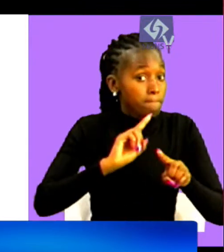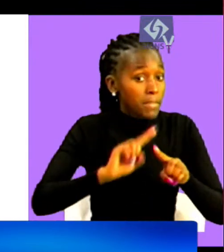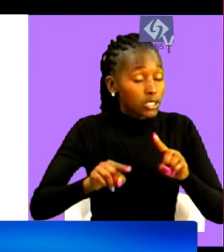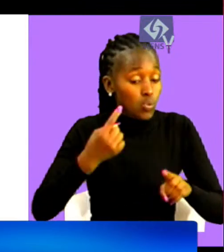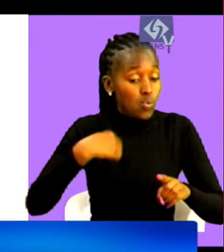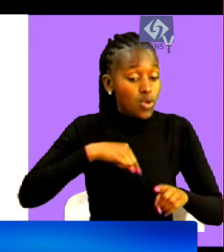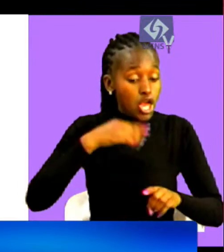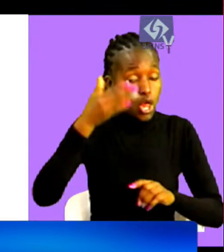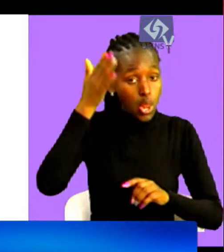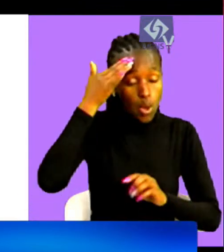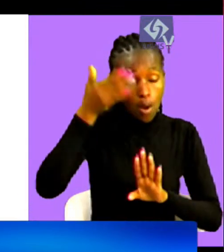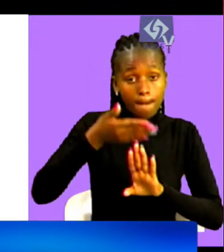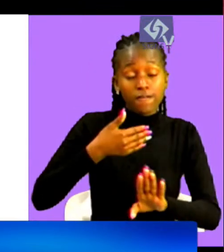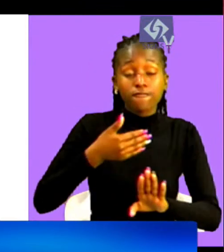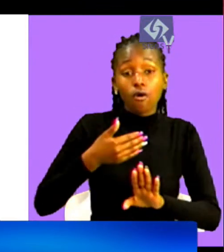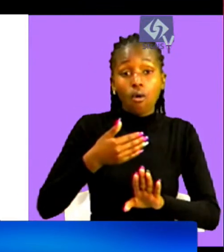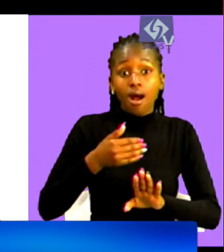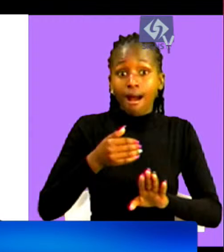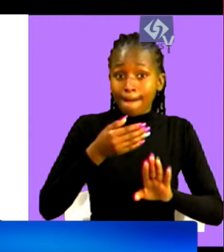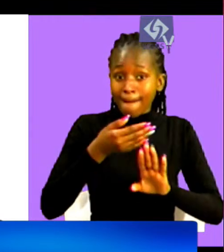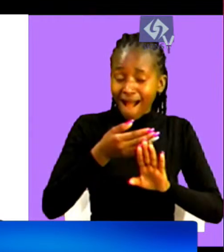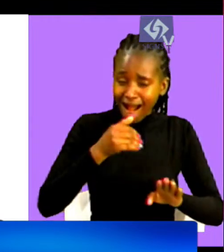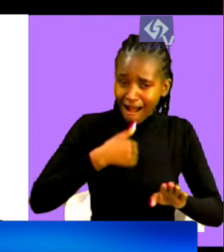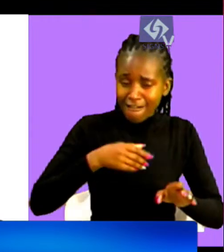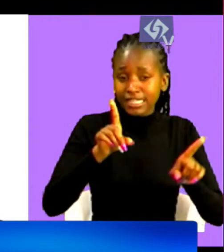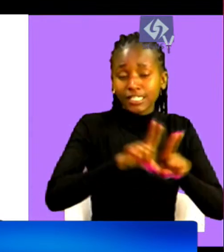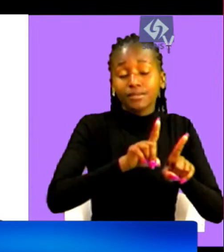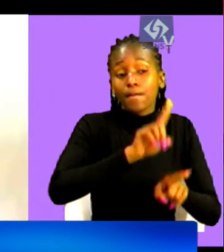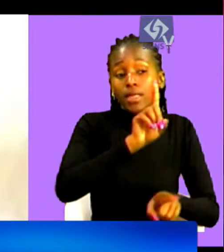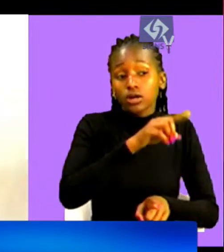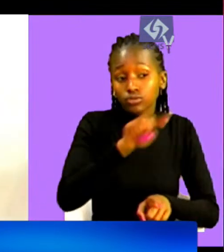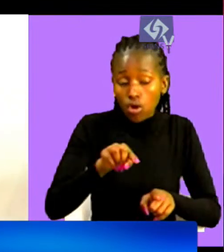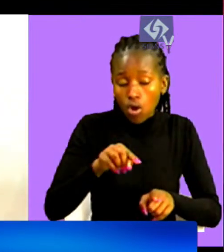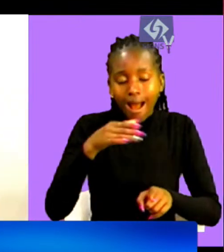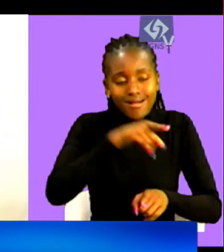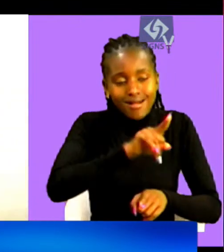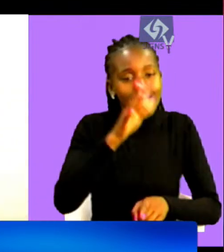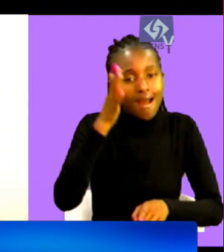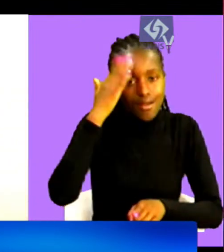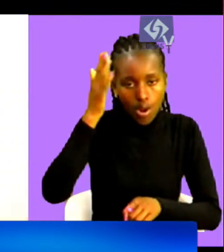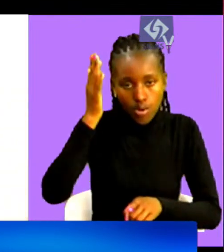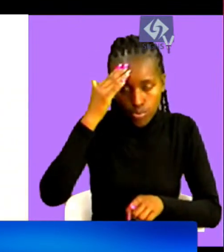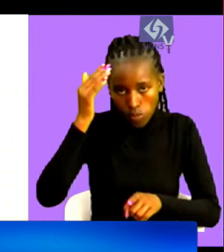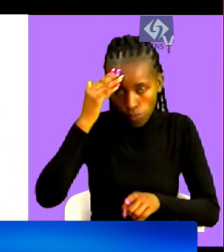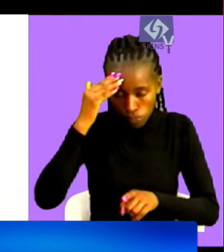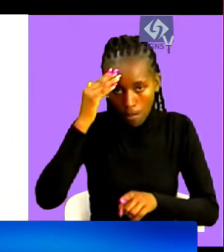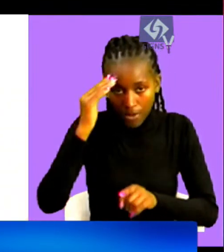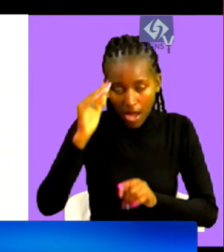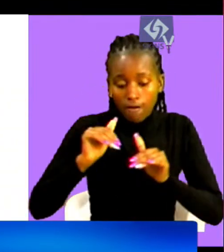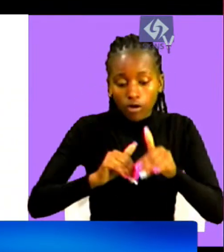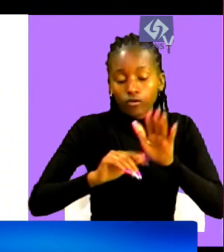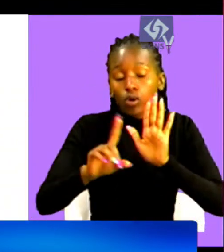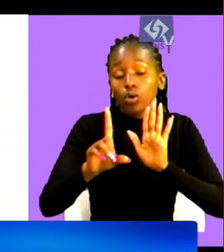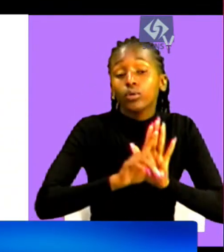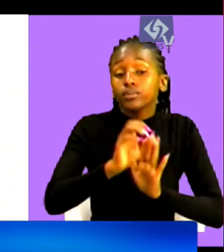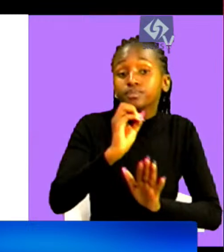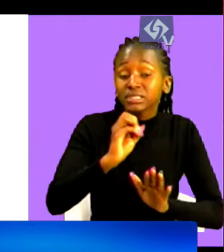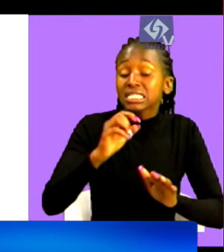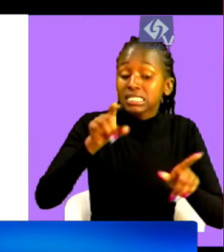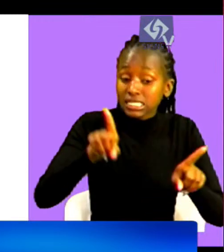that was information enough to him that he was running against the law, and he ought to have refrained from the same. In light